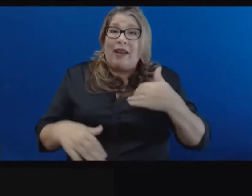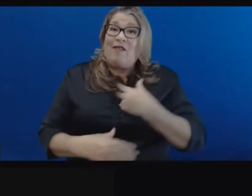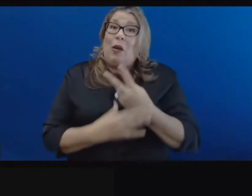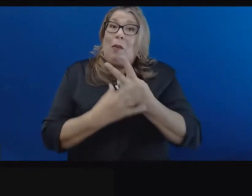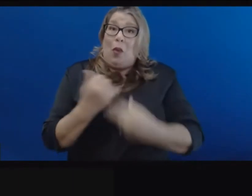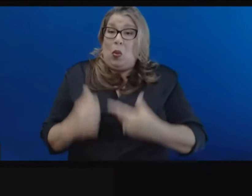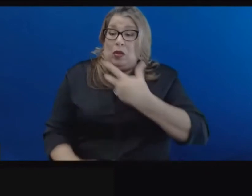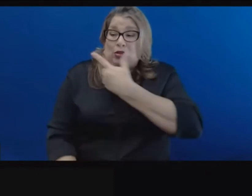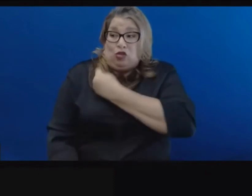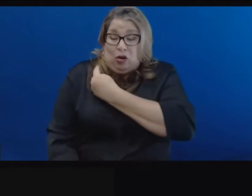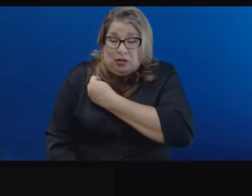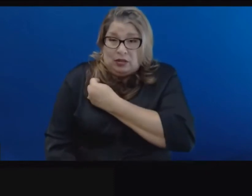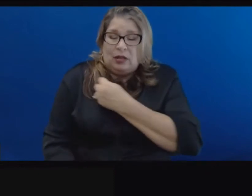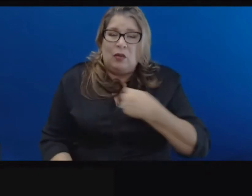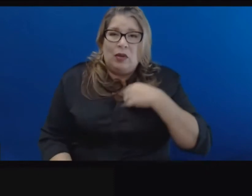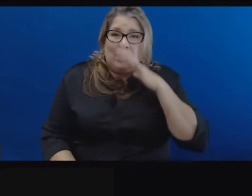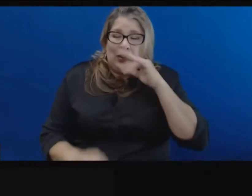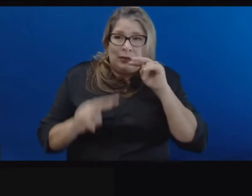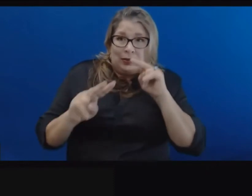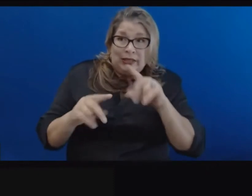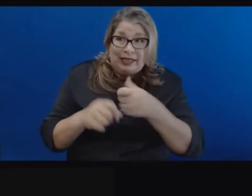information that we will continue to make public.